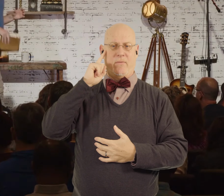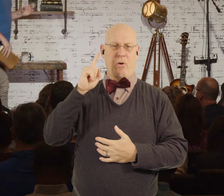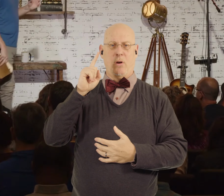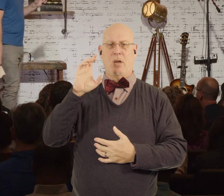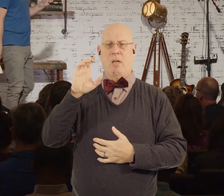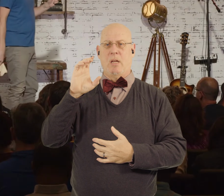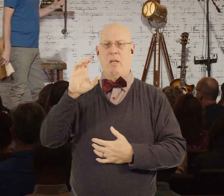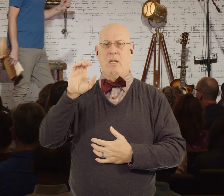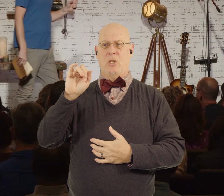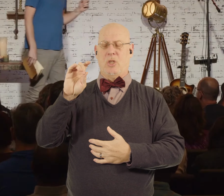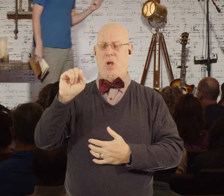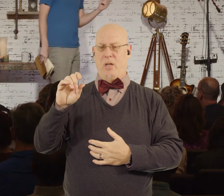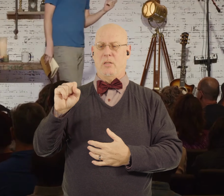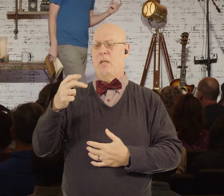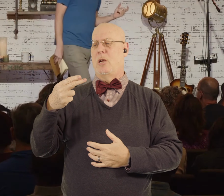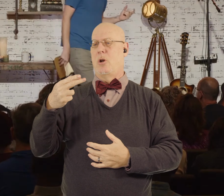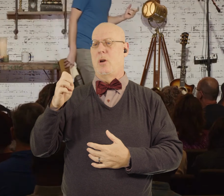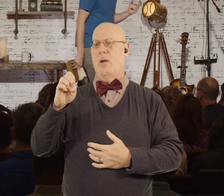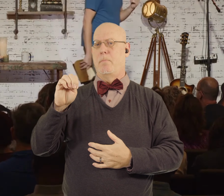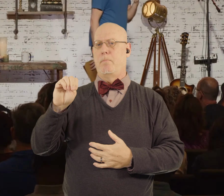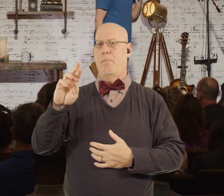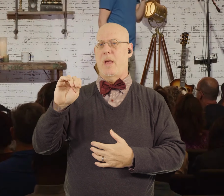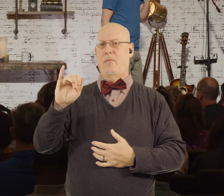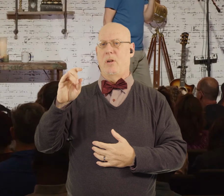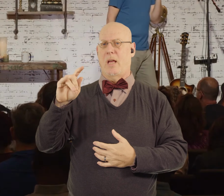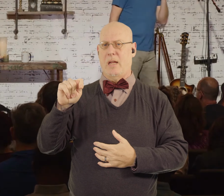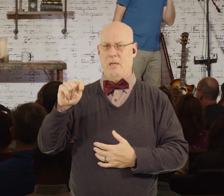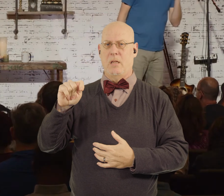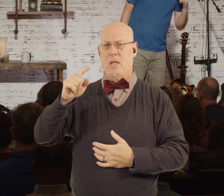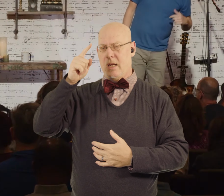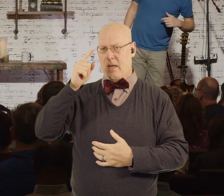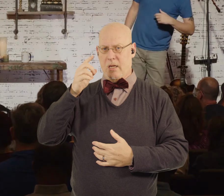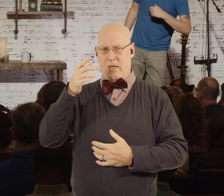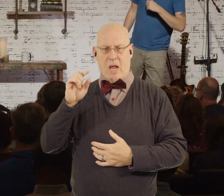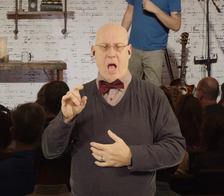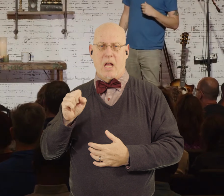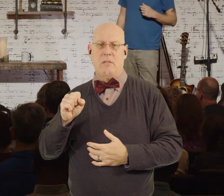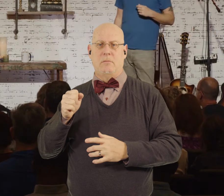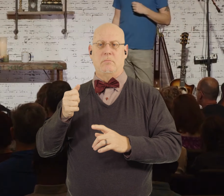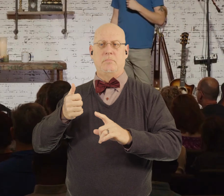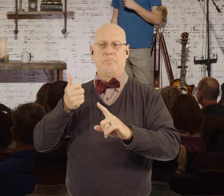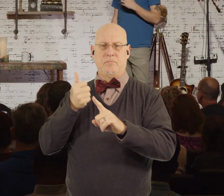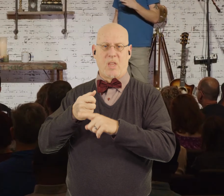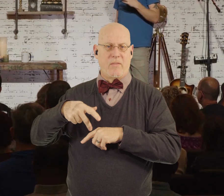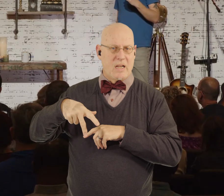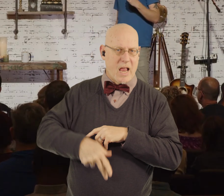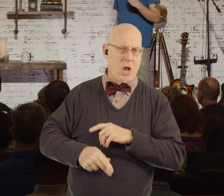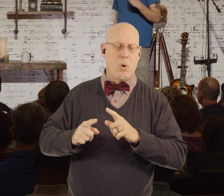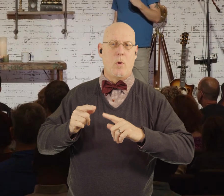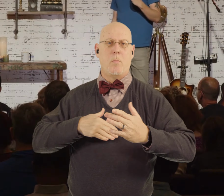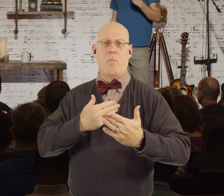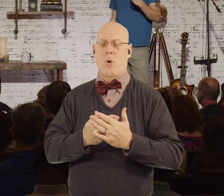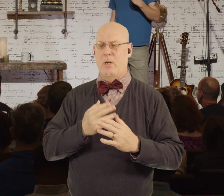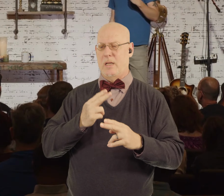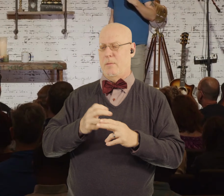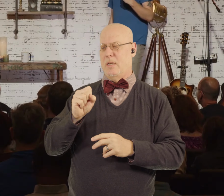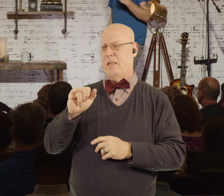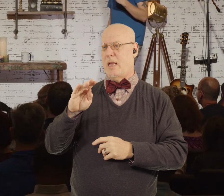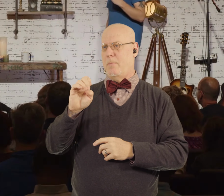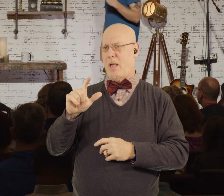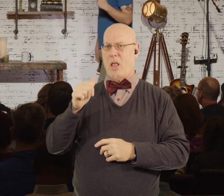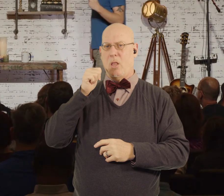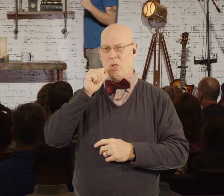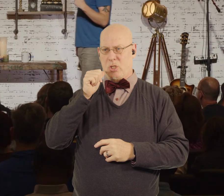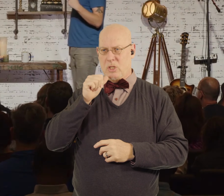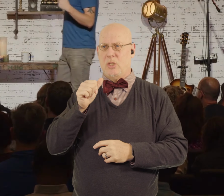of the city of Sardis was a hermaphrodite god who was castrated upon her birth. Her